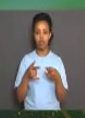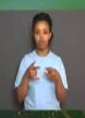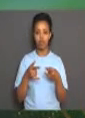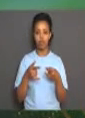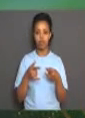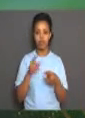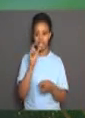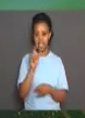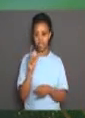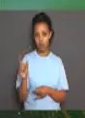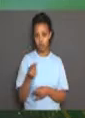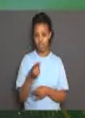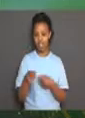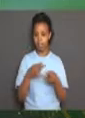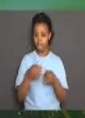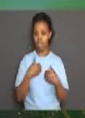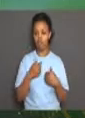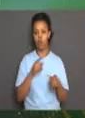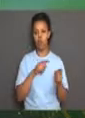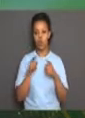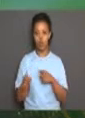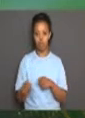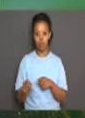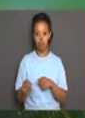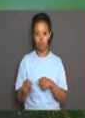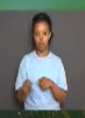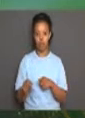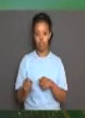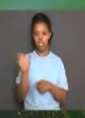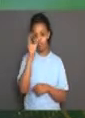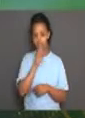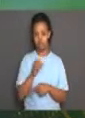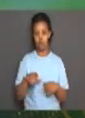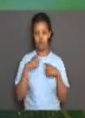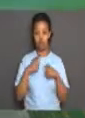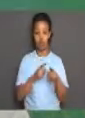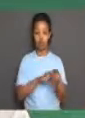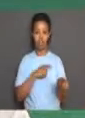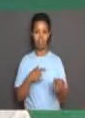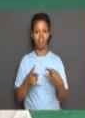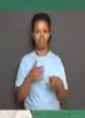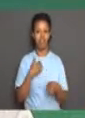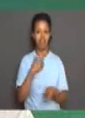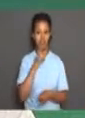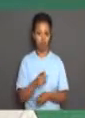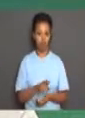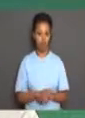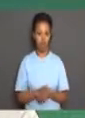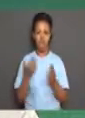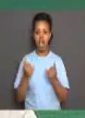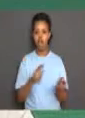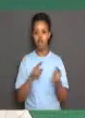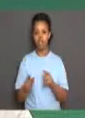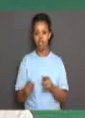have few similarities can be presumed as distantly related. Let us